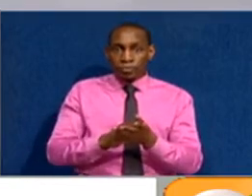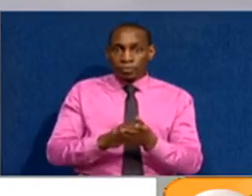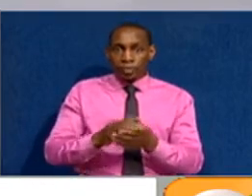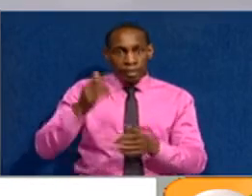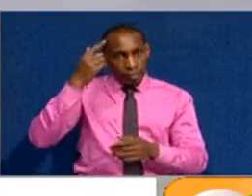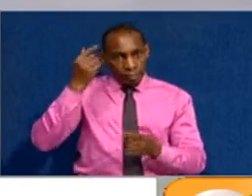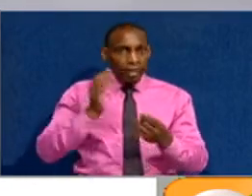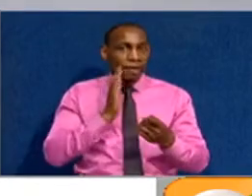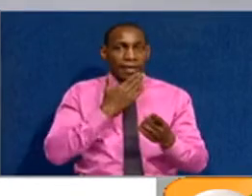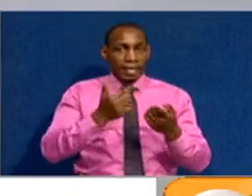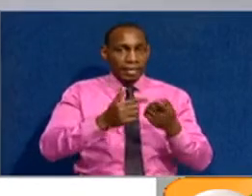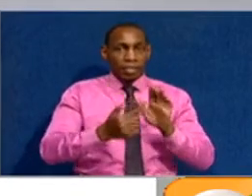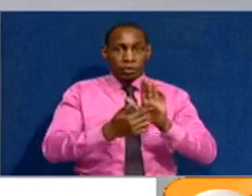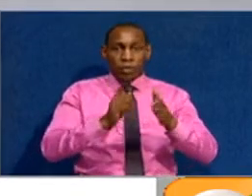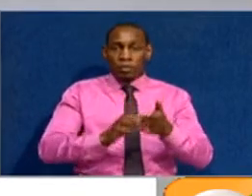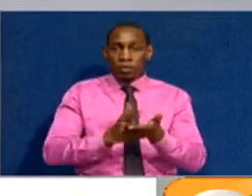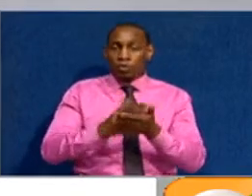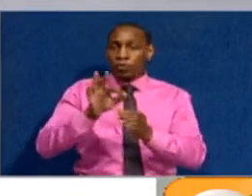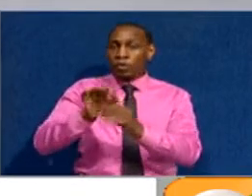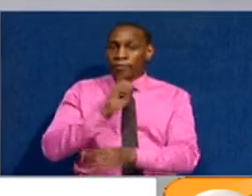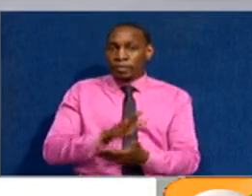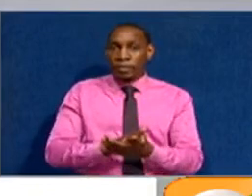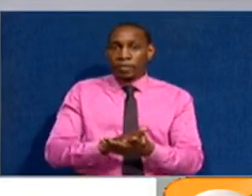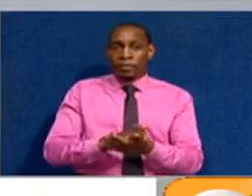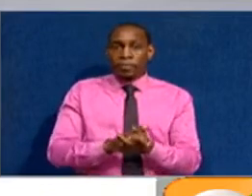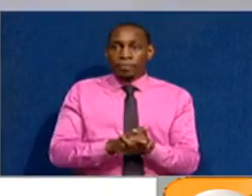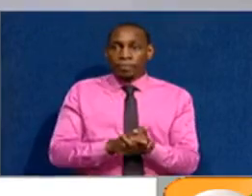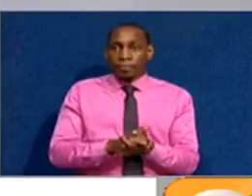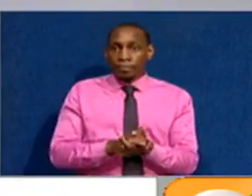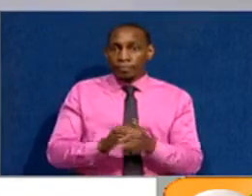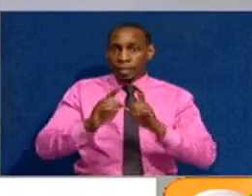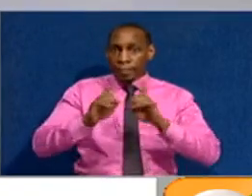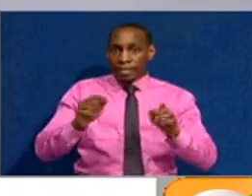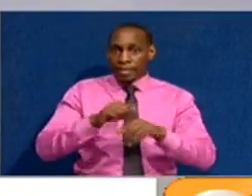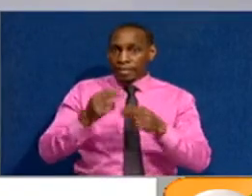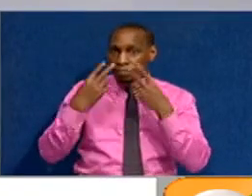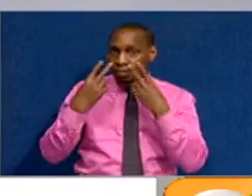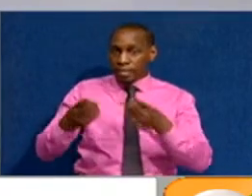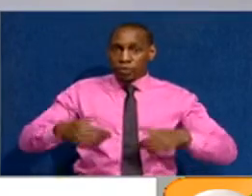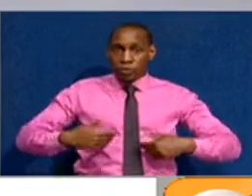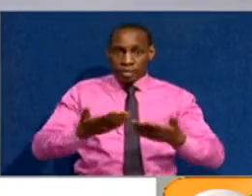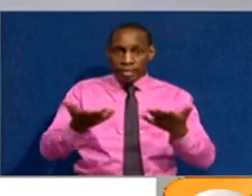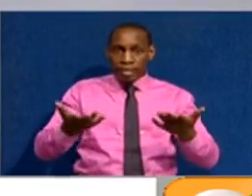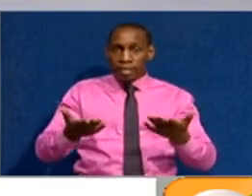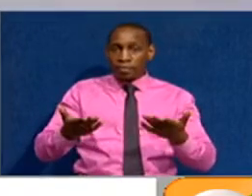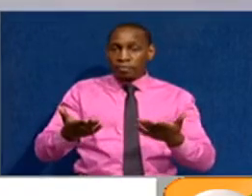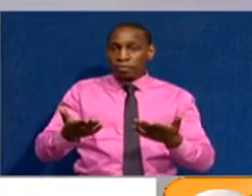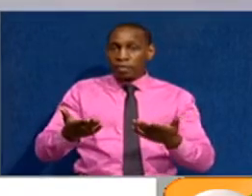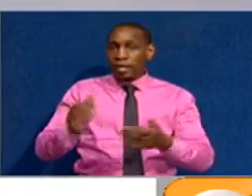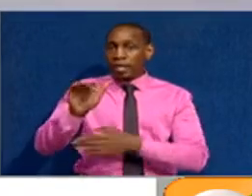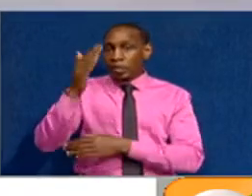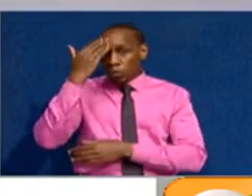show that you did it, proudly showing it around. I voted. But when I see and hear young people today asking, why should